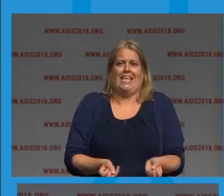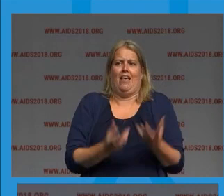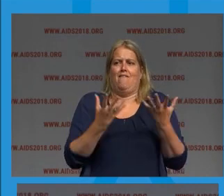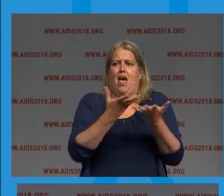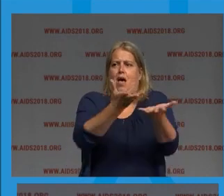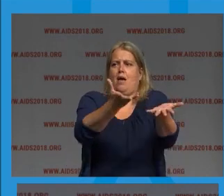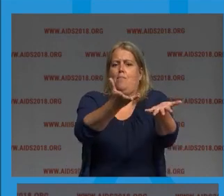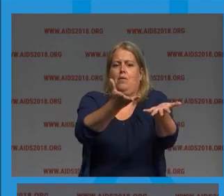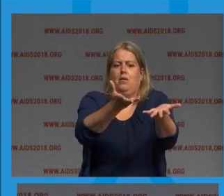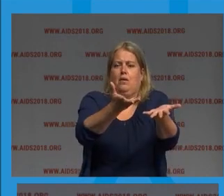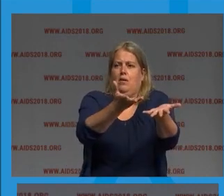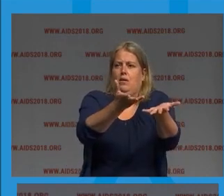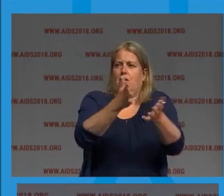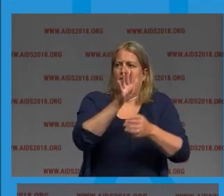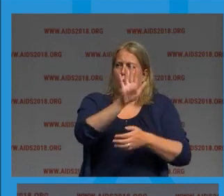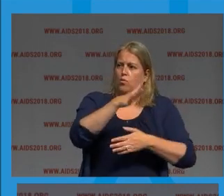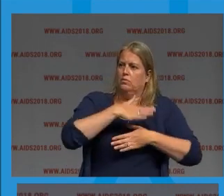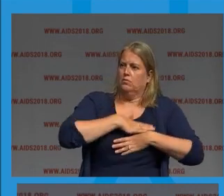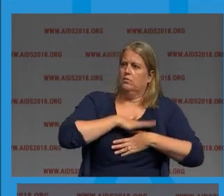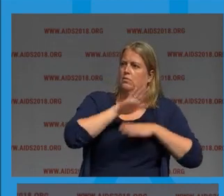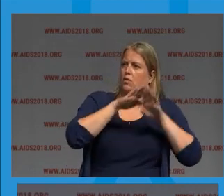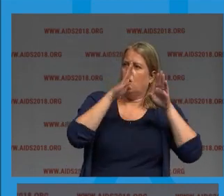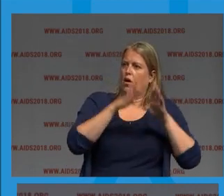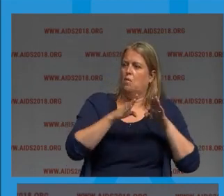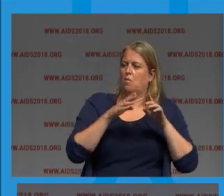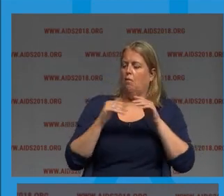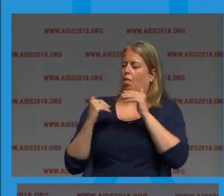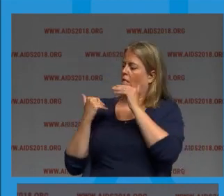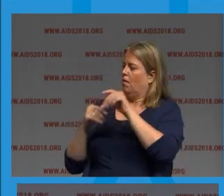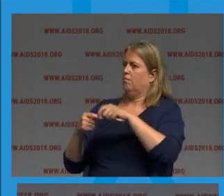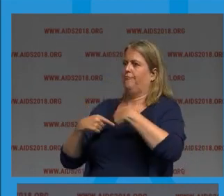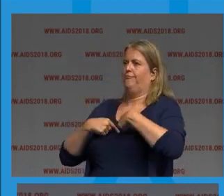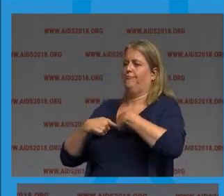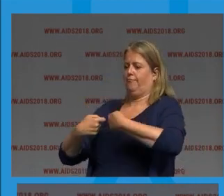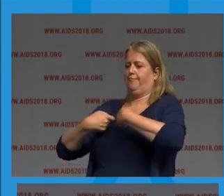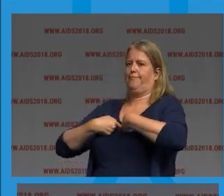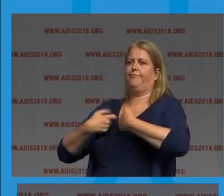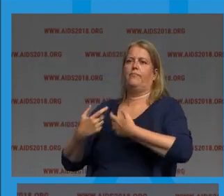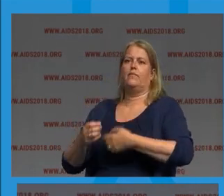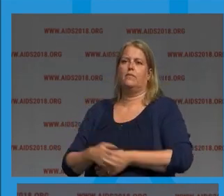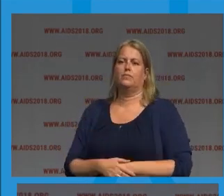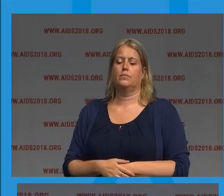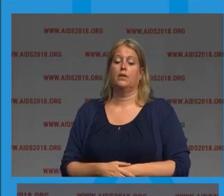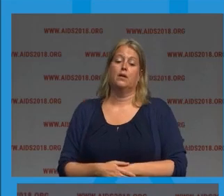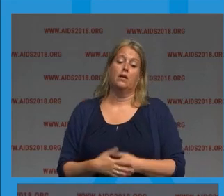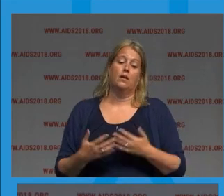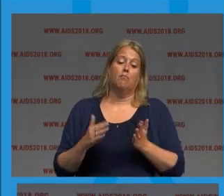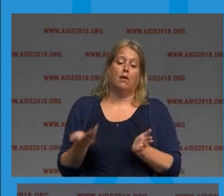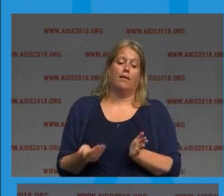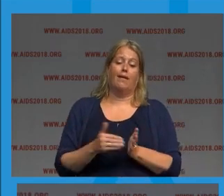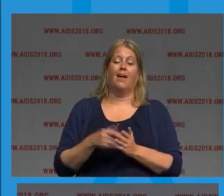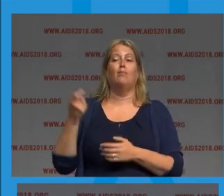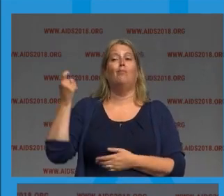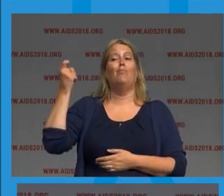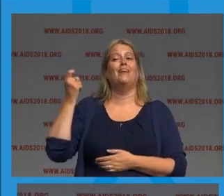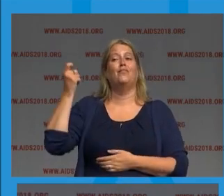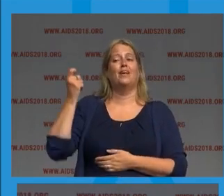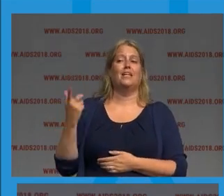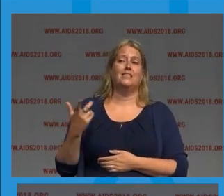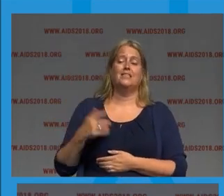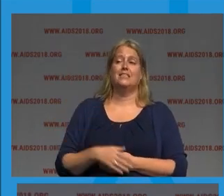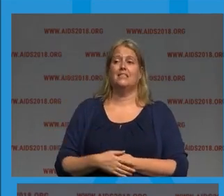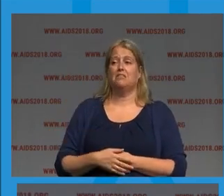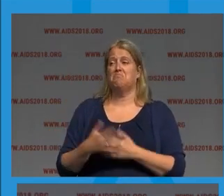treasure simply because of restrictions and labels that we put on people. And again, benefits, inabilities